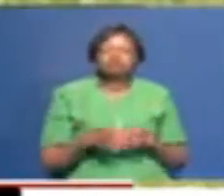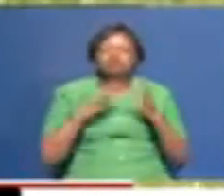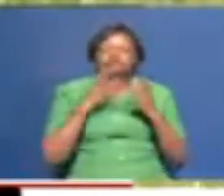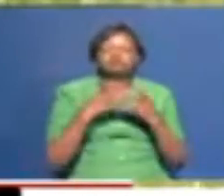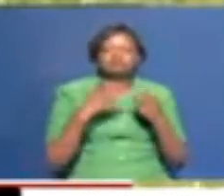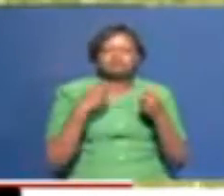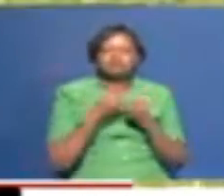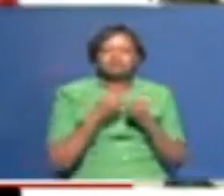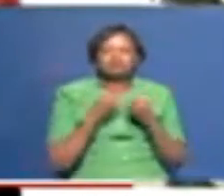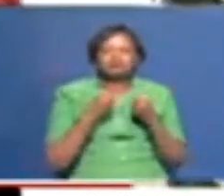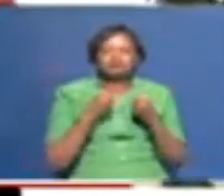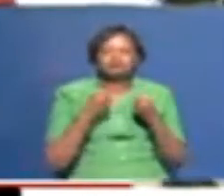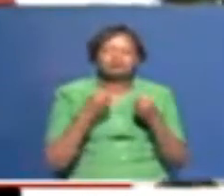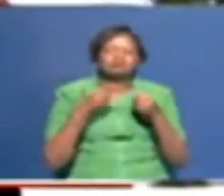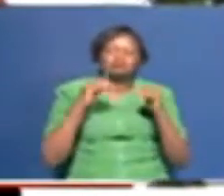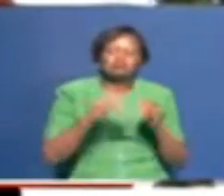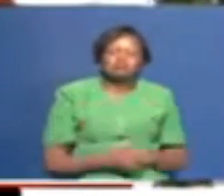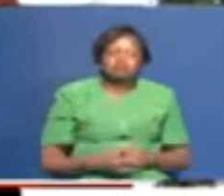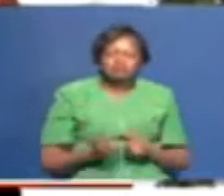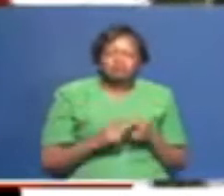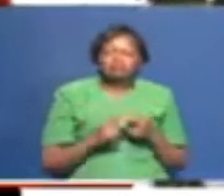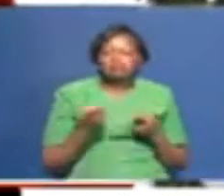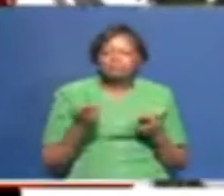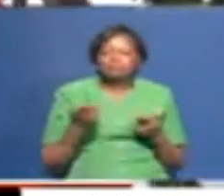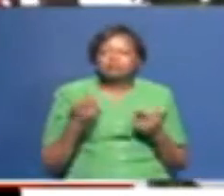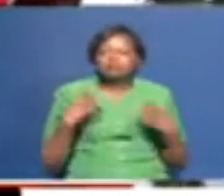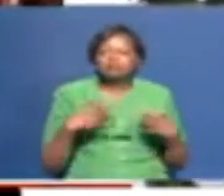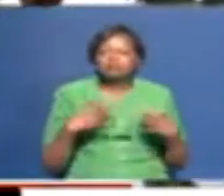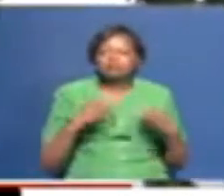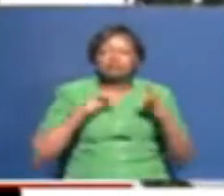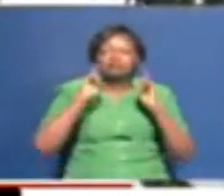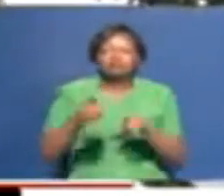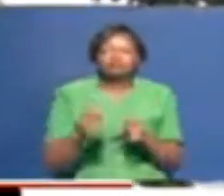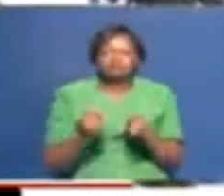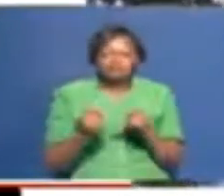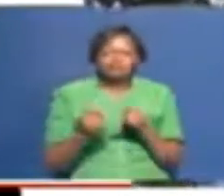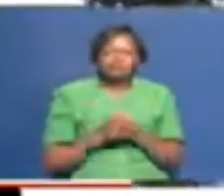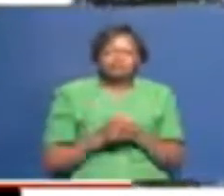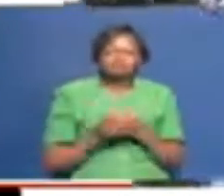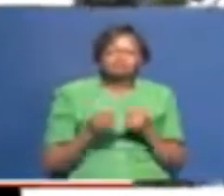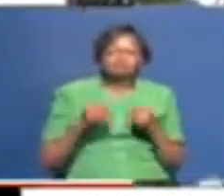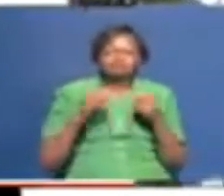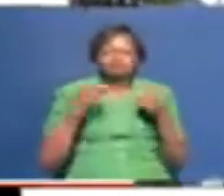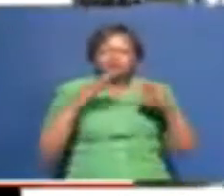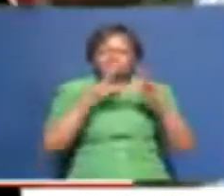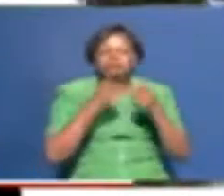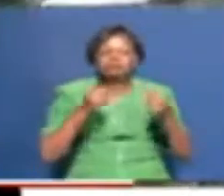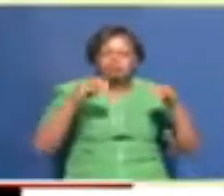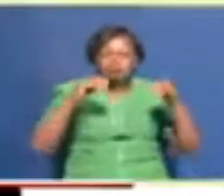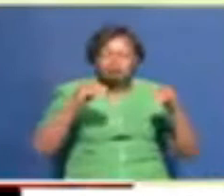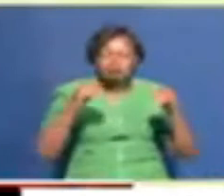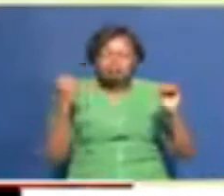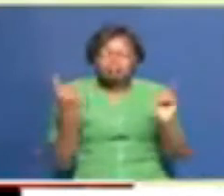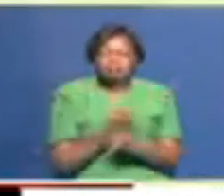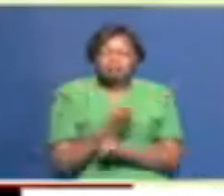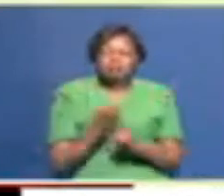in Uganda. Two teams from the 8 participating nations will proceed to the next round of the World Cup qualifiers, where Malaysia, Bangladesh, Scotland